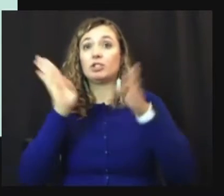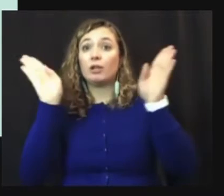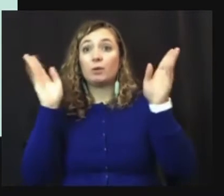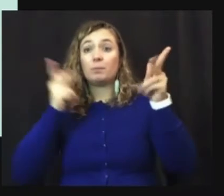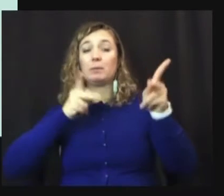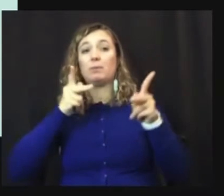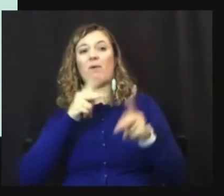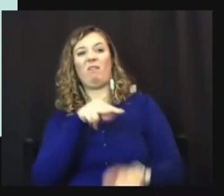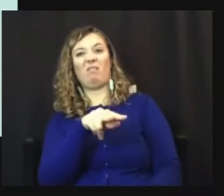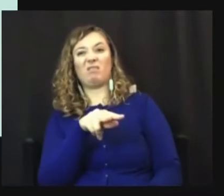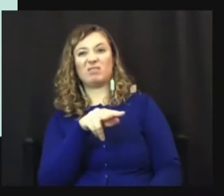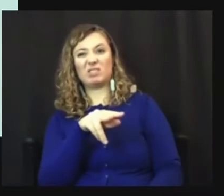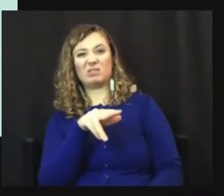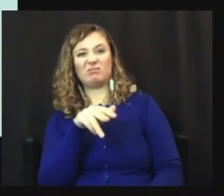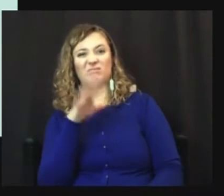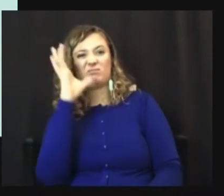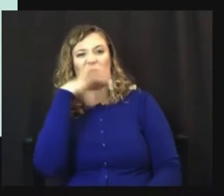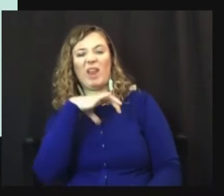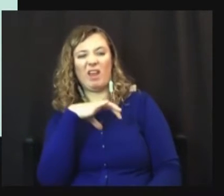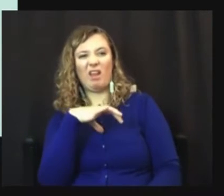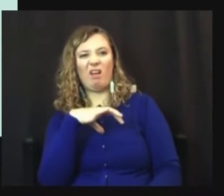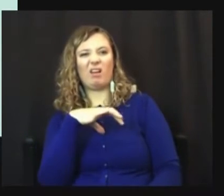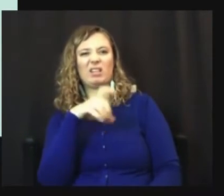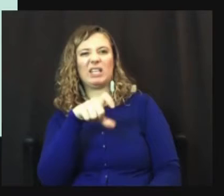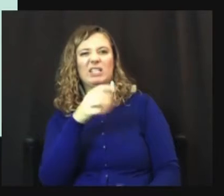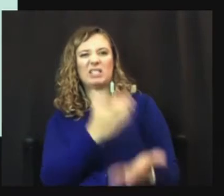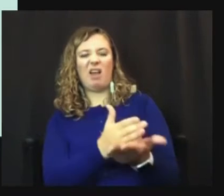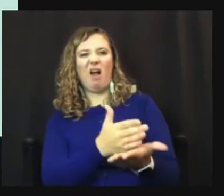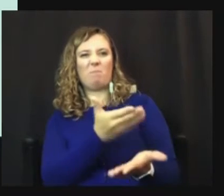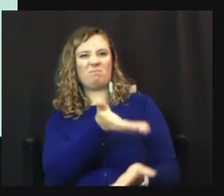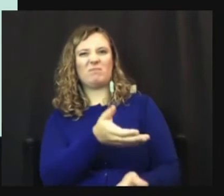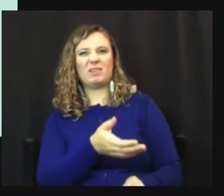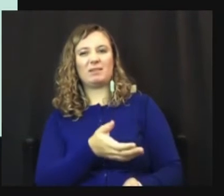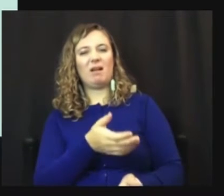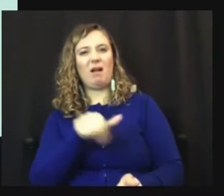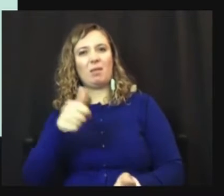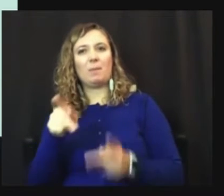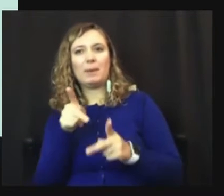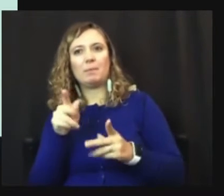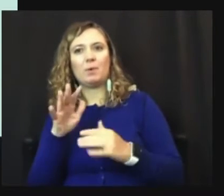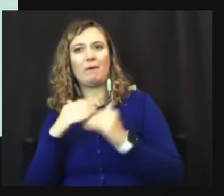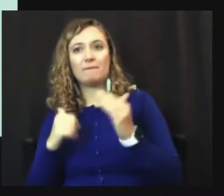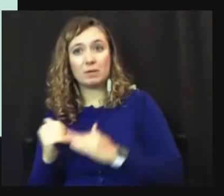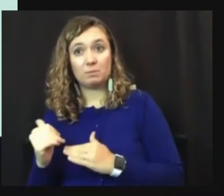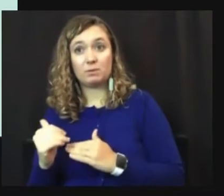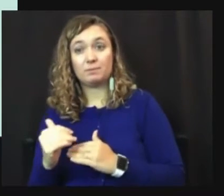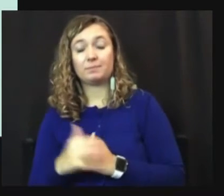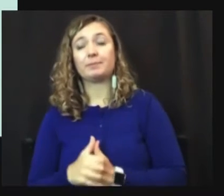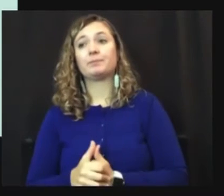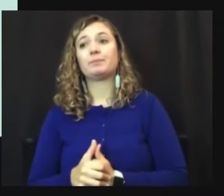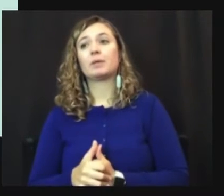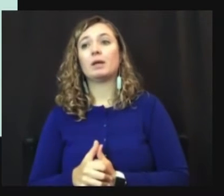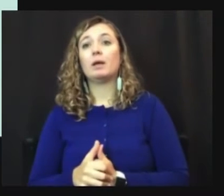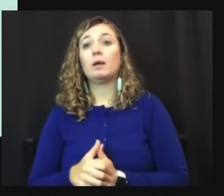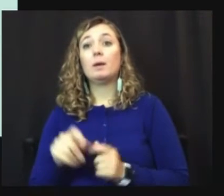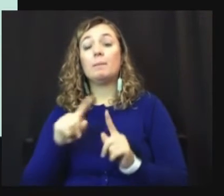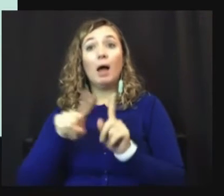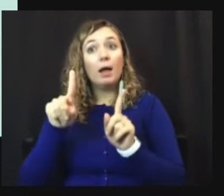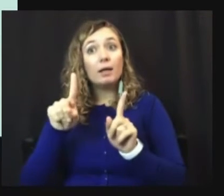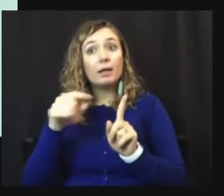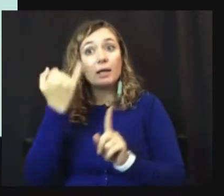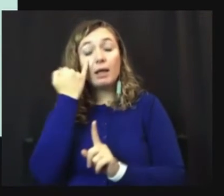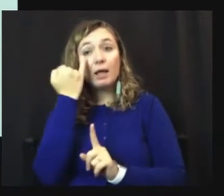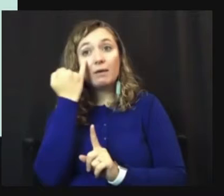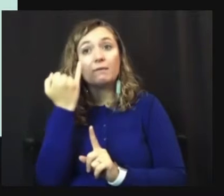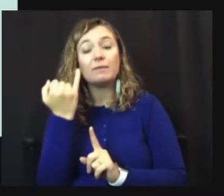view, something that should be stopped, something that makes others uncomfortable. Now, when someone is a person of color, though, and they